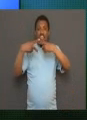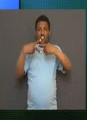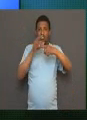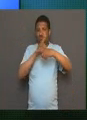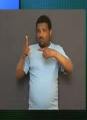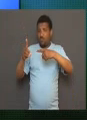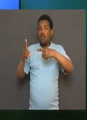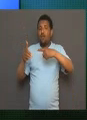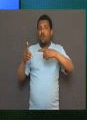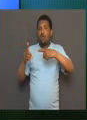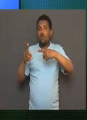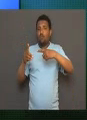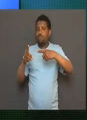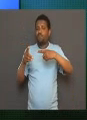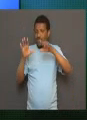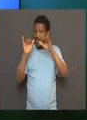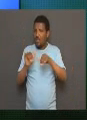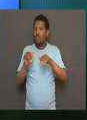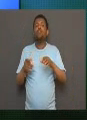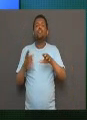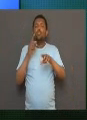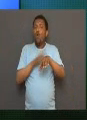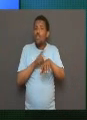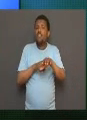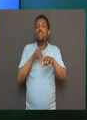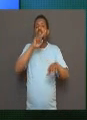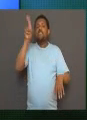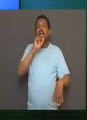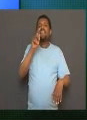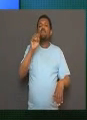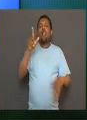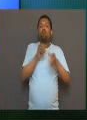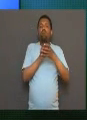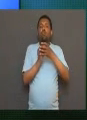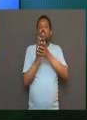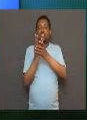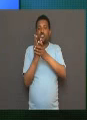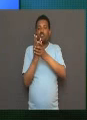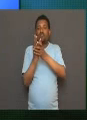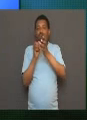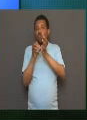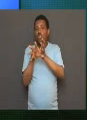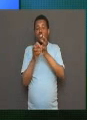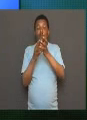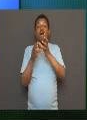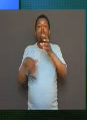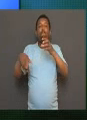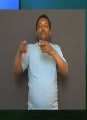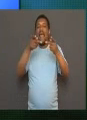directions are retained during zenithal projection by placing